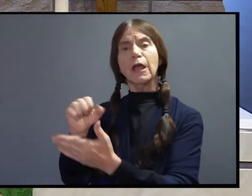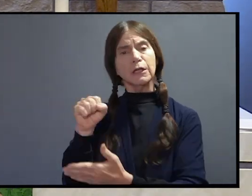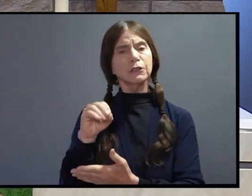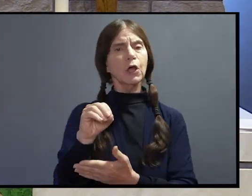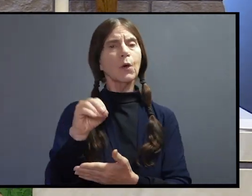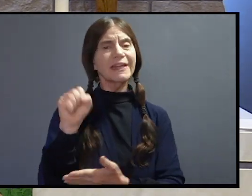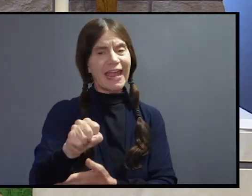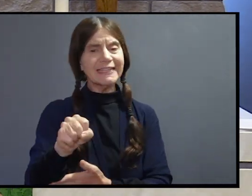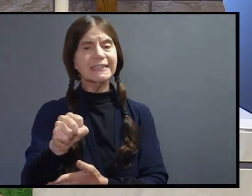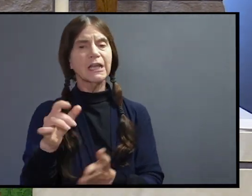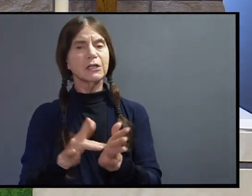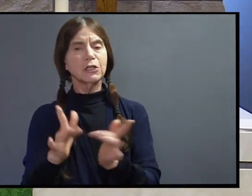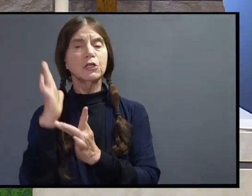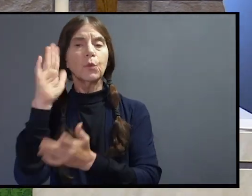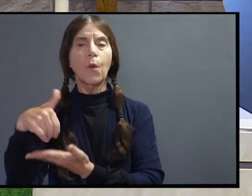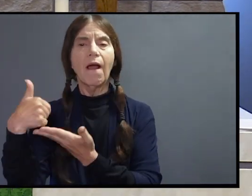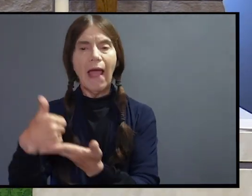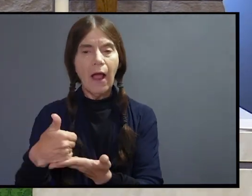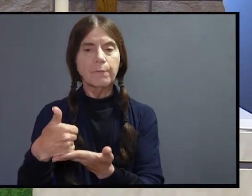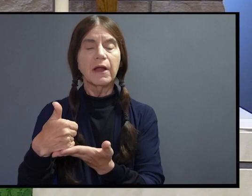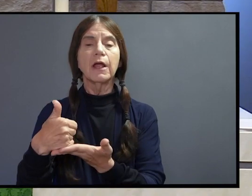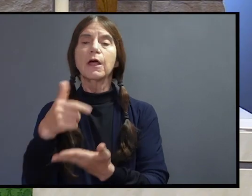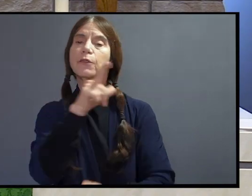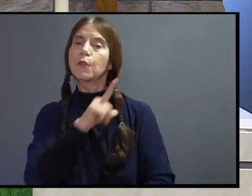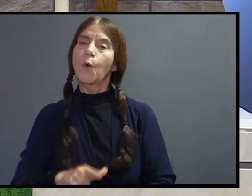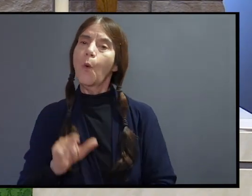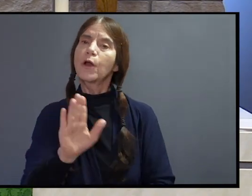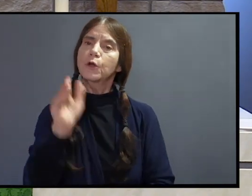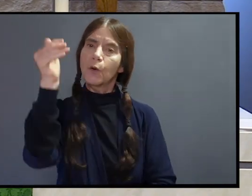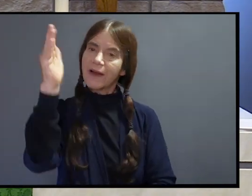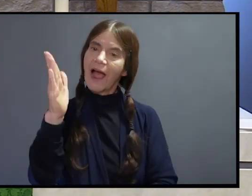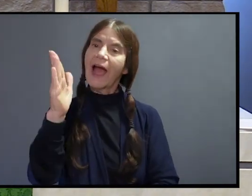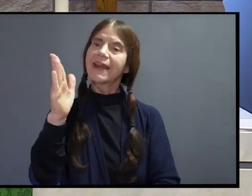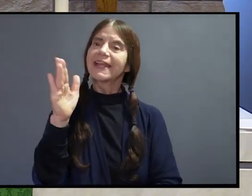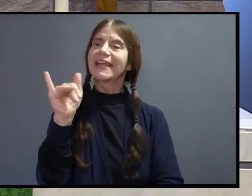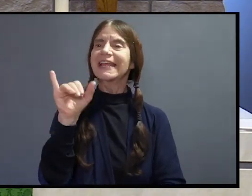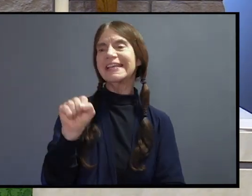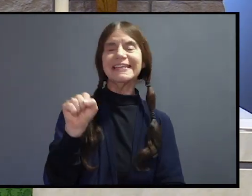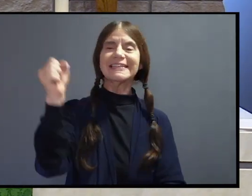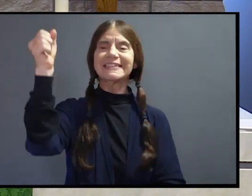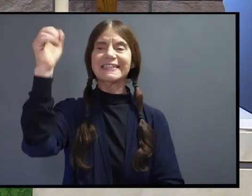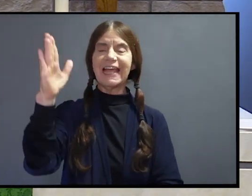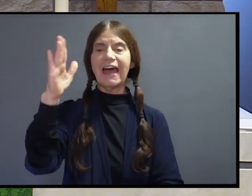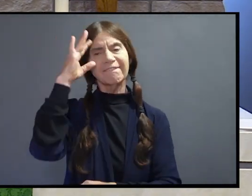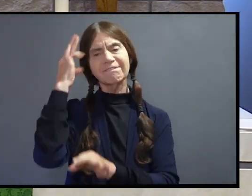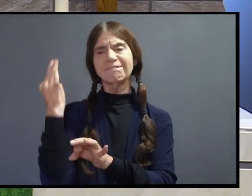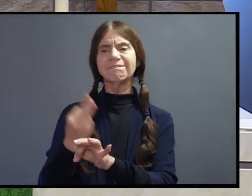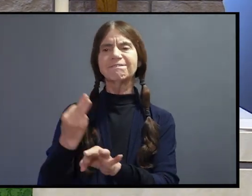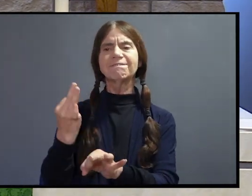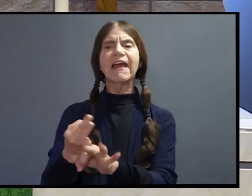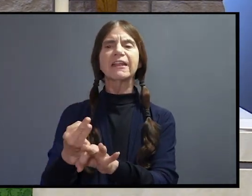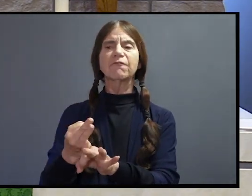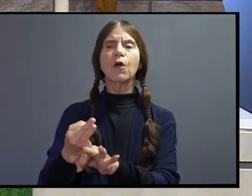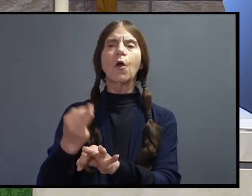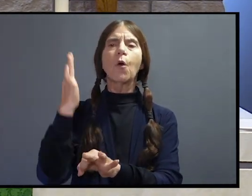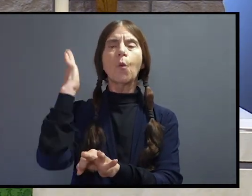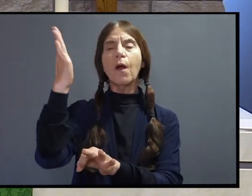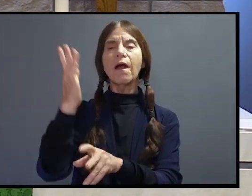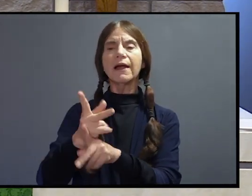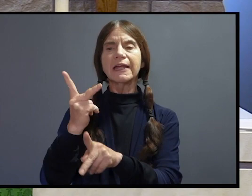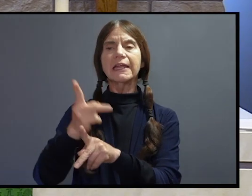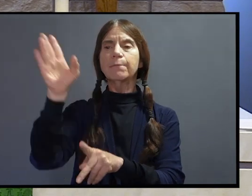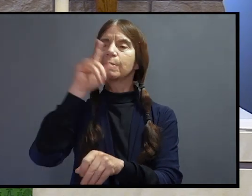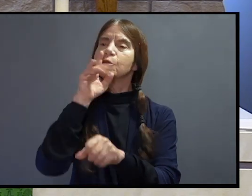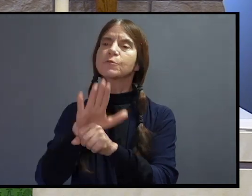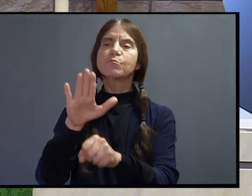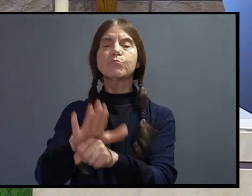does. Because the Lord your God is God, the faithful God, who keeps His